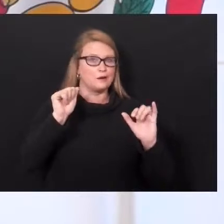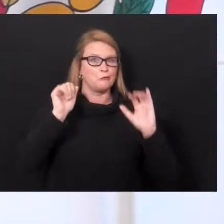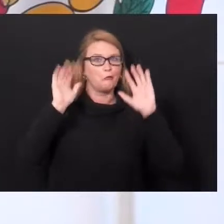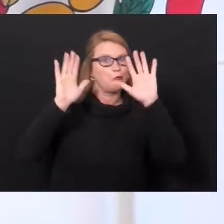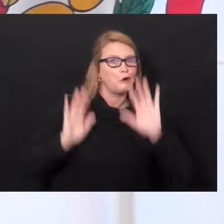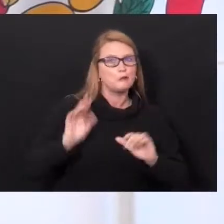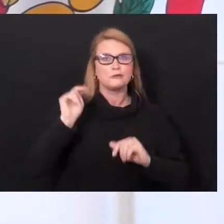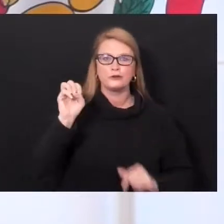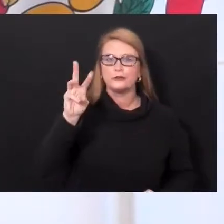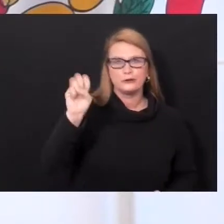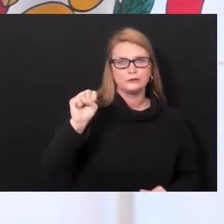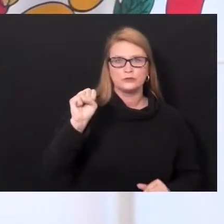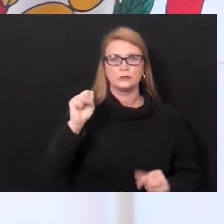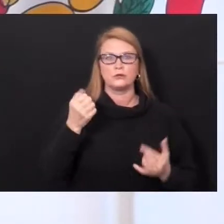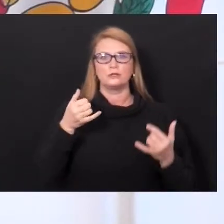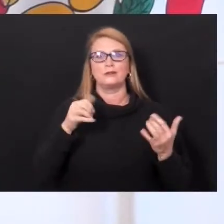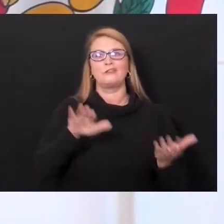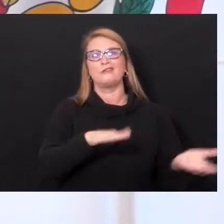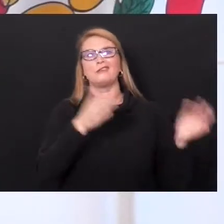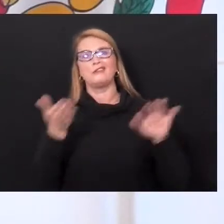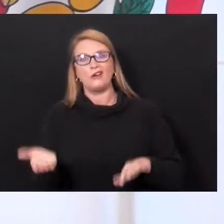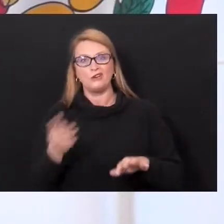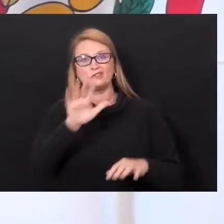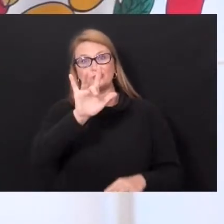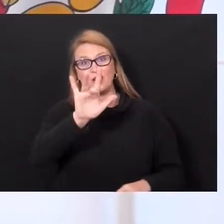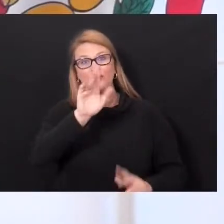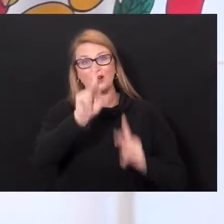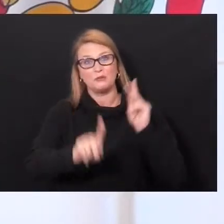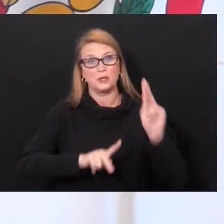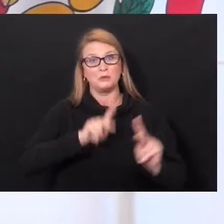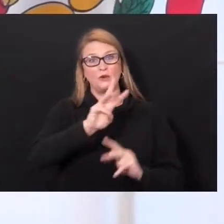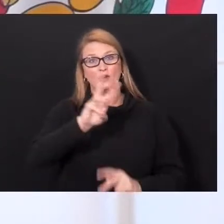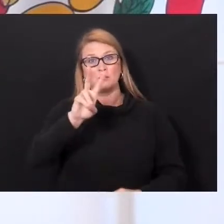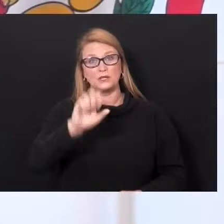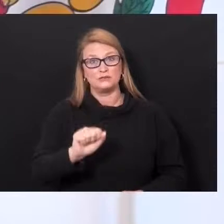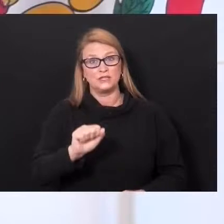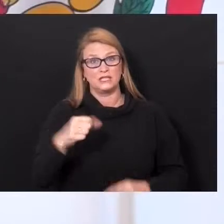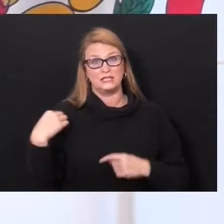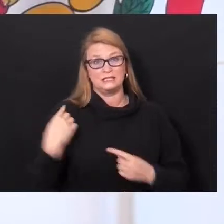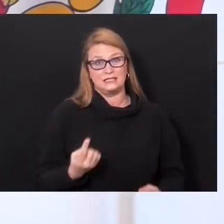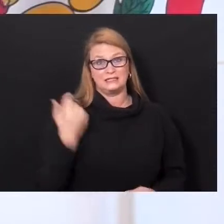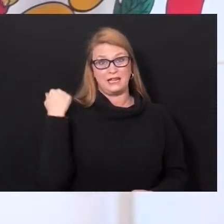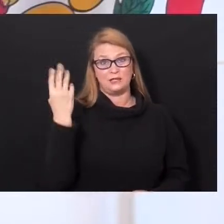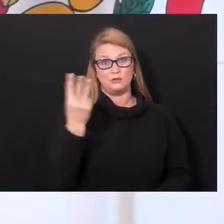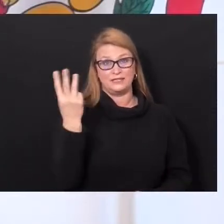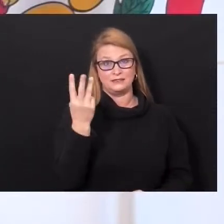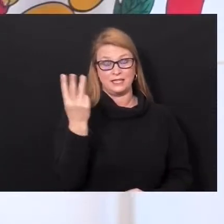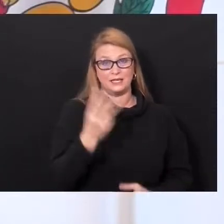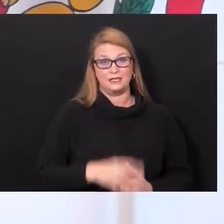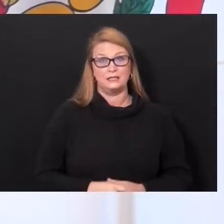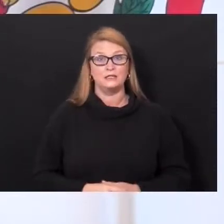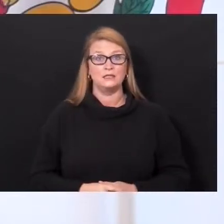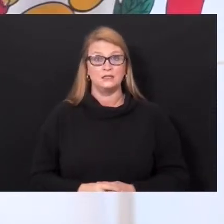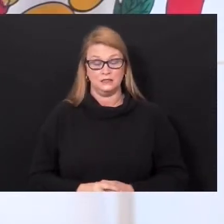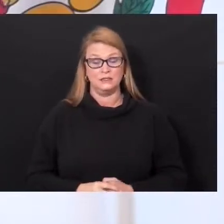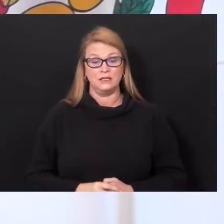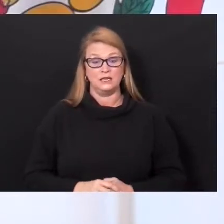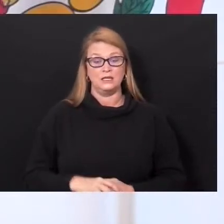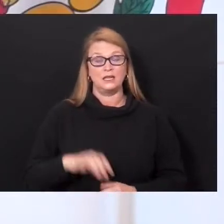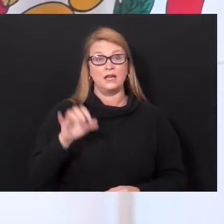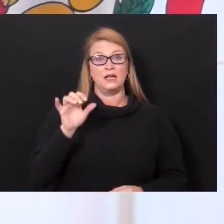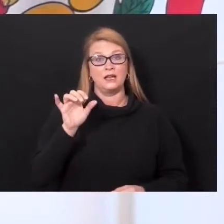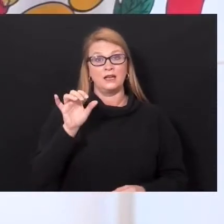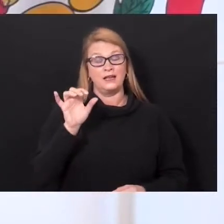the imagination. We lost 25 more West Virginians since Wednesday, but that number